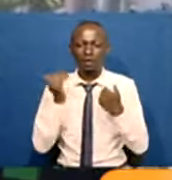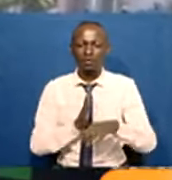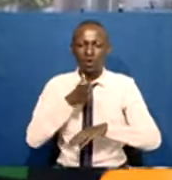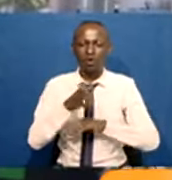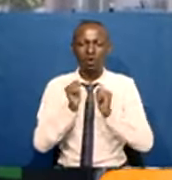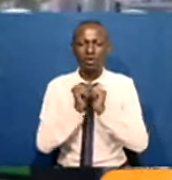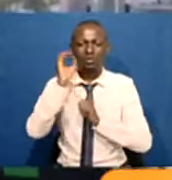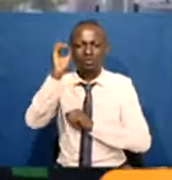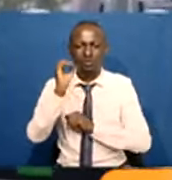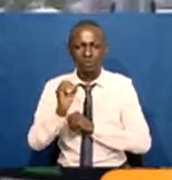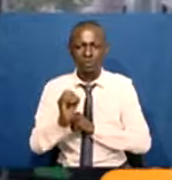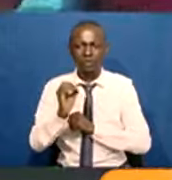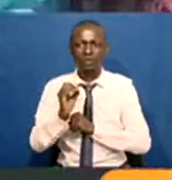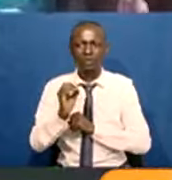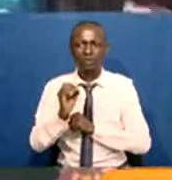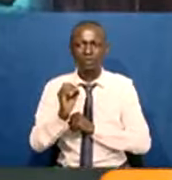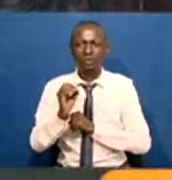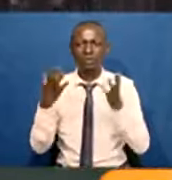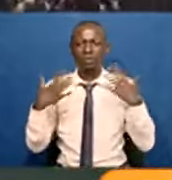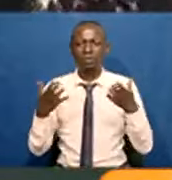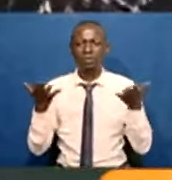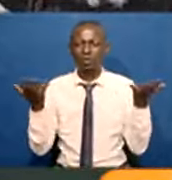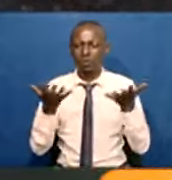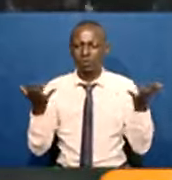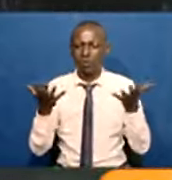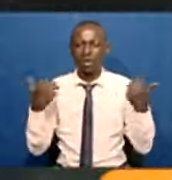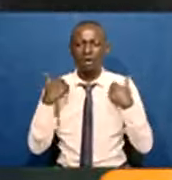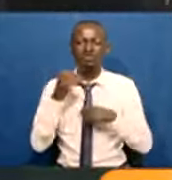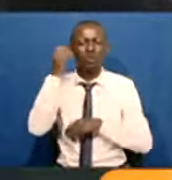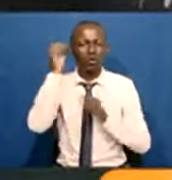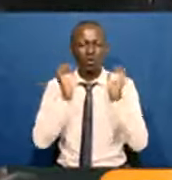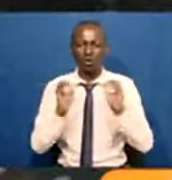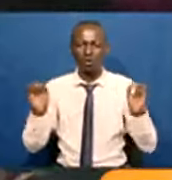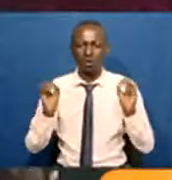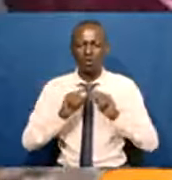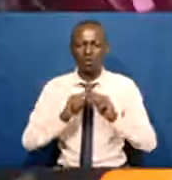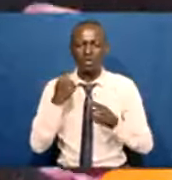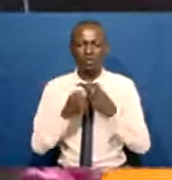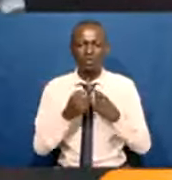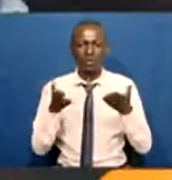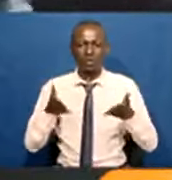15% in the number of displaced persons in Haiti since the start of the year.